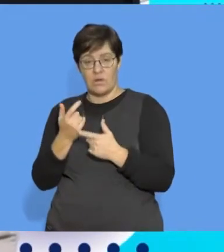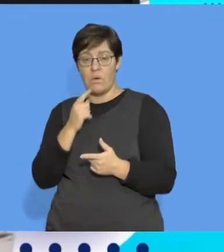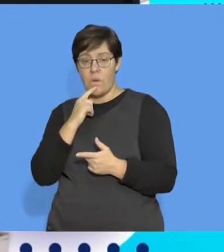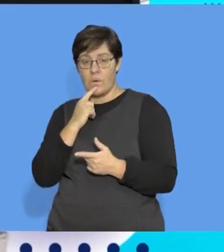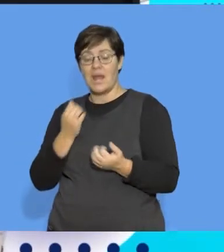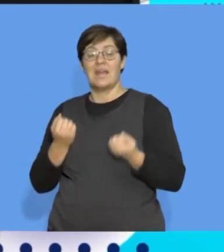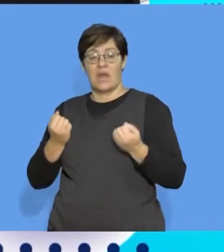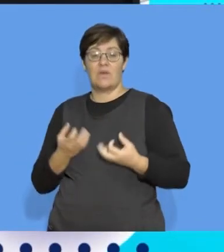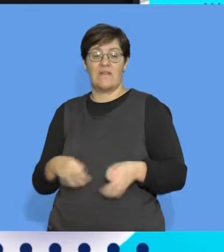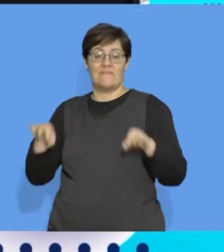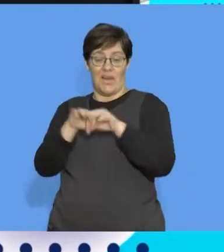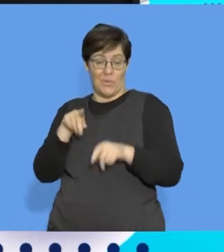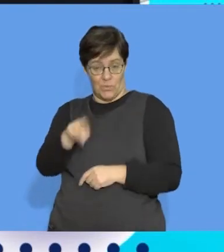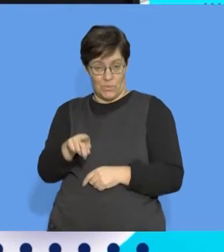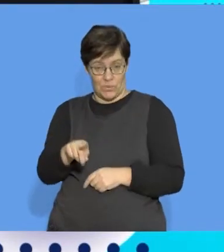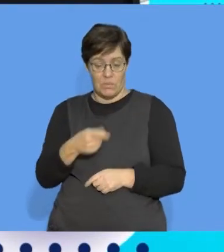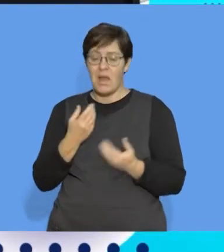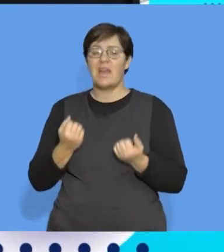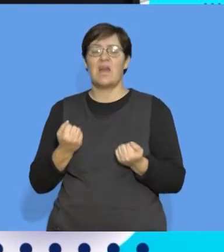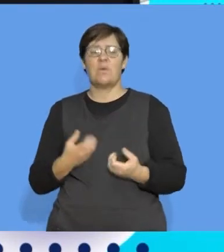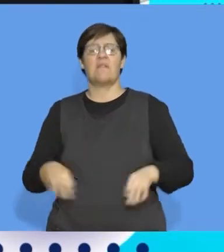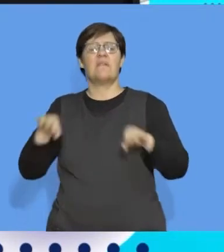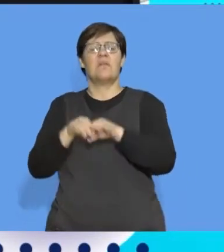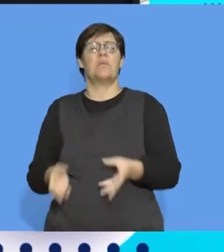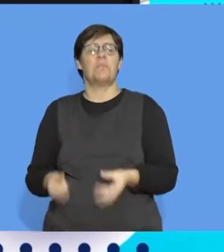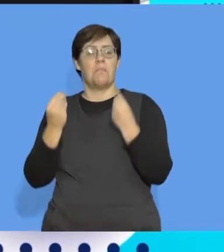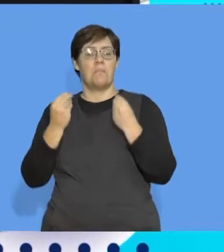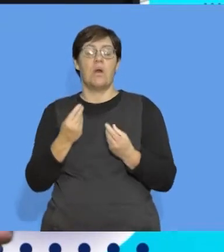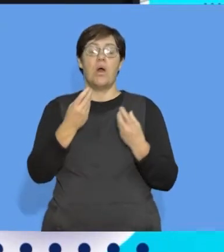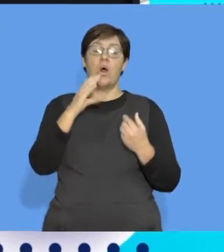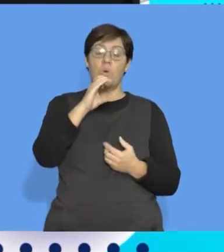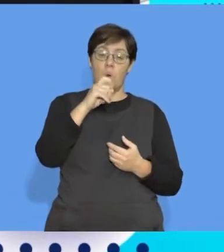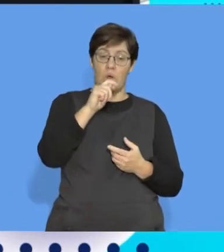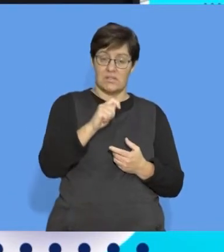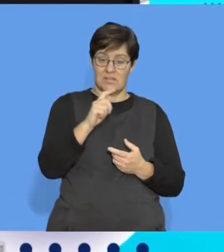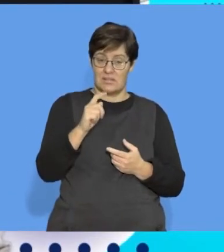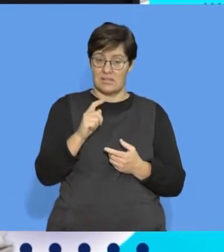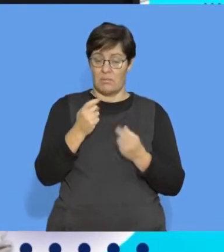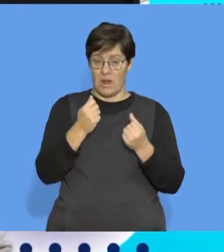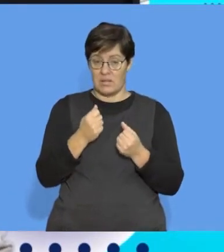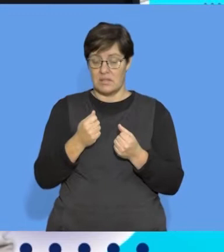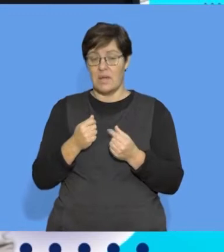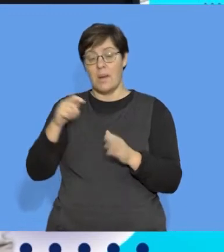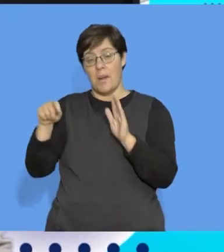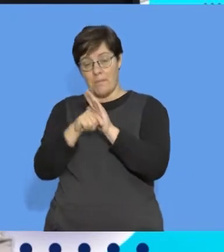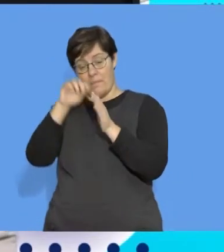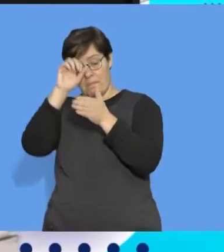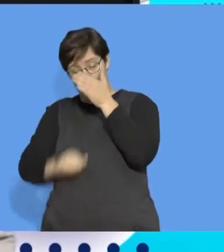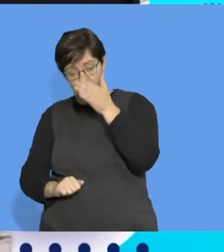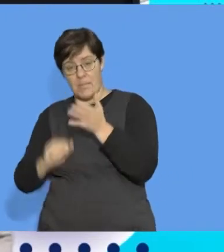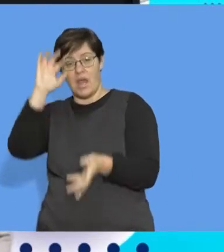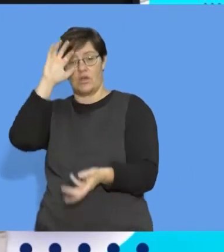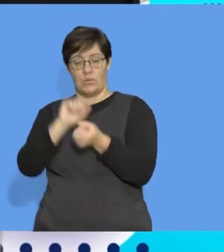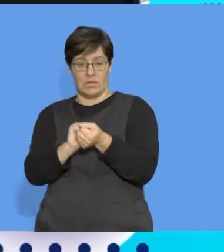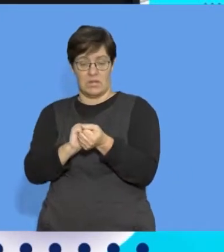depreciation on the carrying value. And how do we get the carrying value? Cost price minus accumulated depreciation will